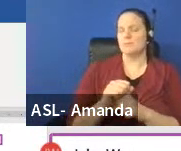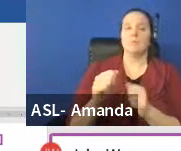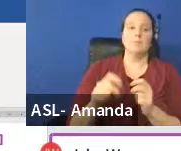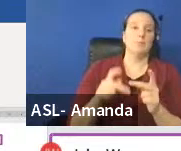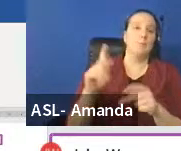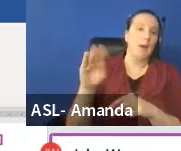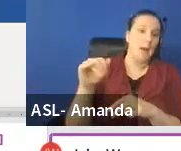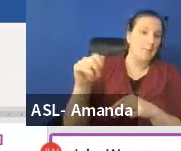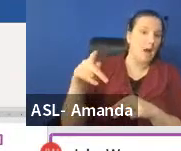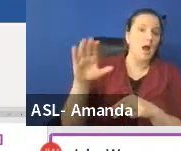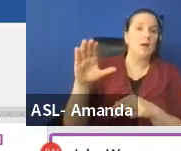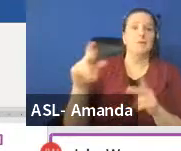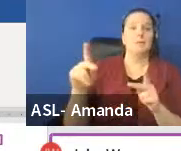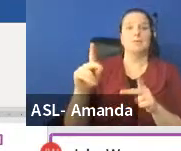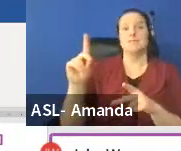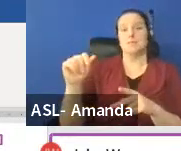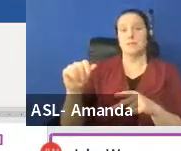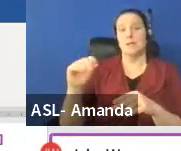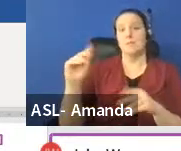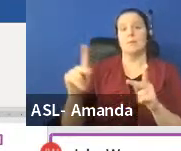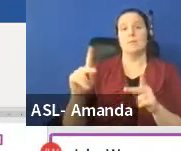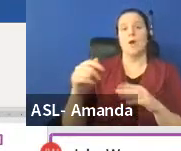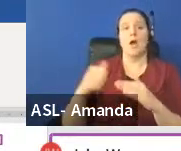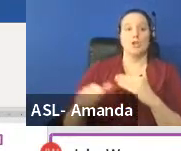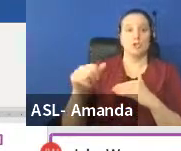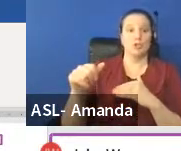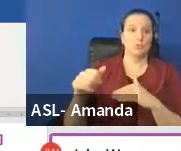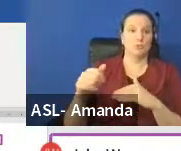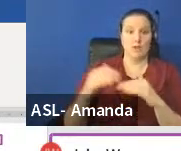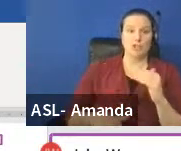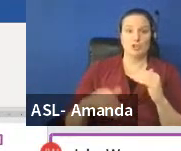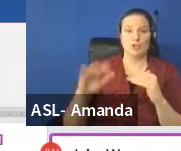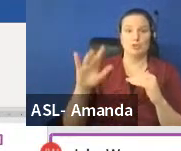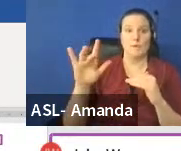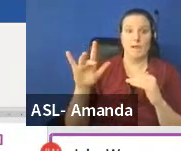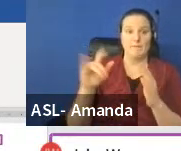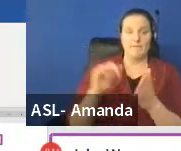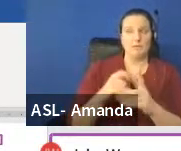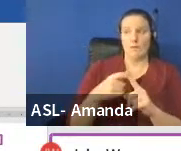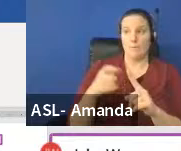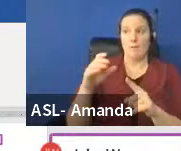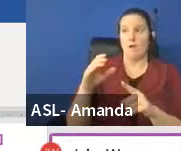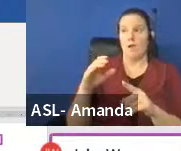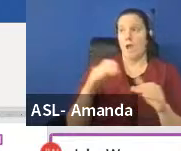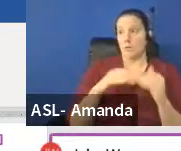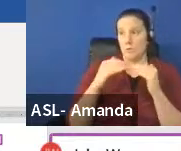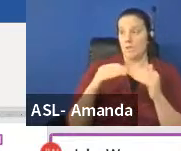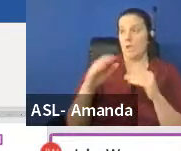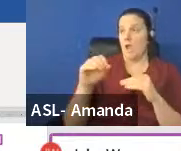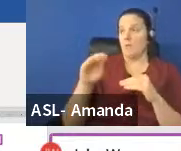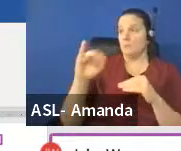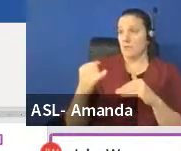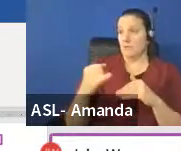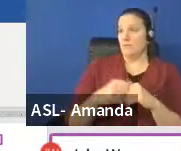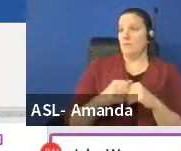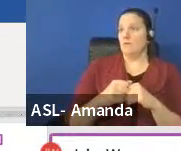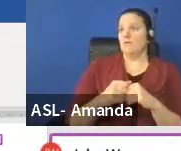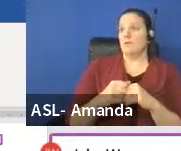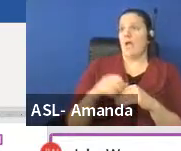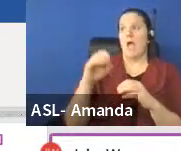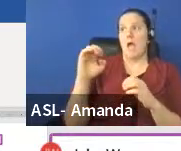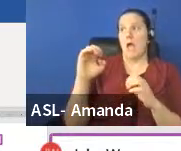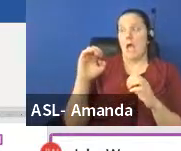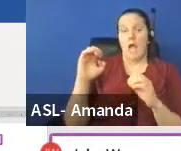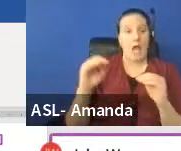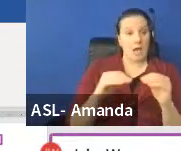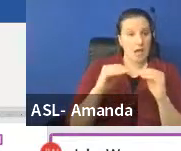under 25 is directly out of our equity objective called economic opportunity. We